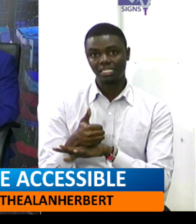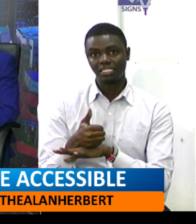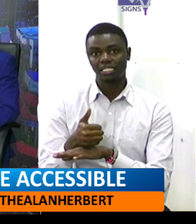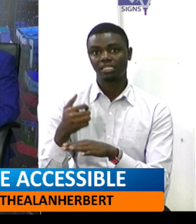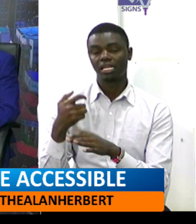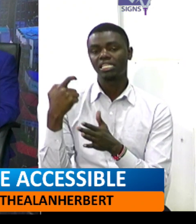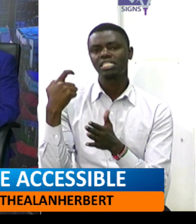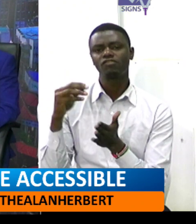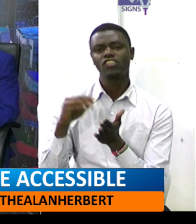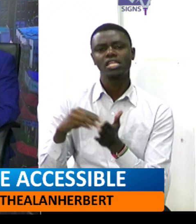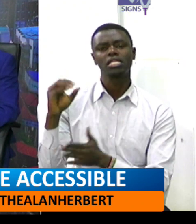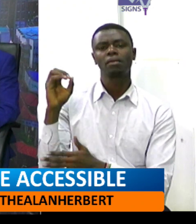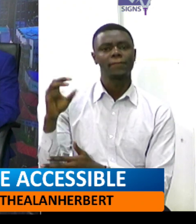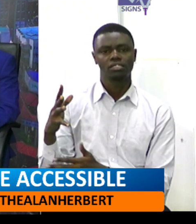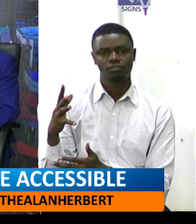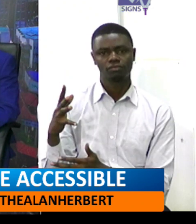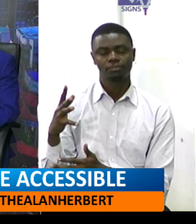Yeah.